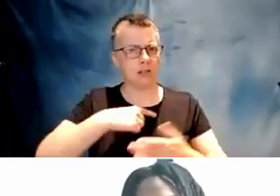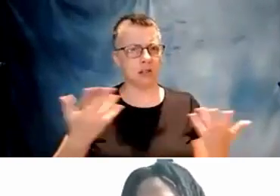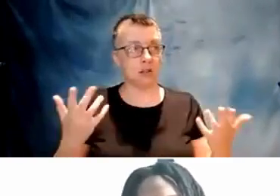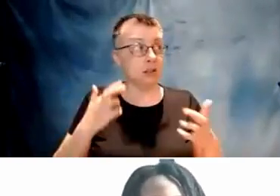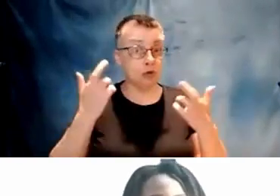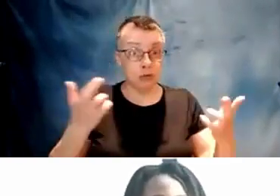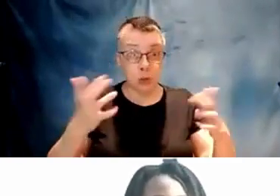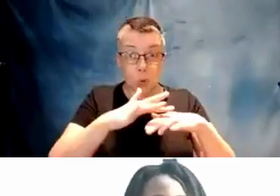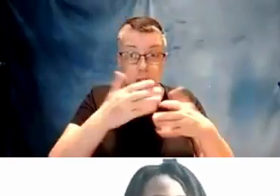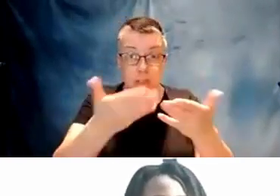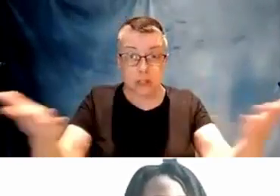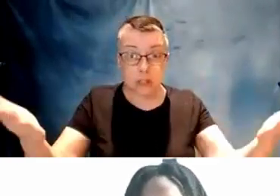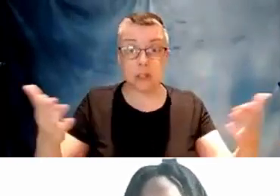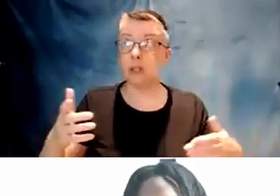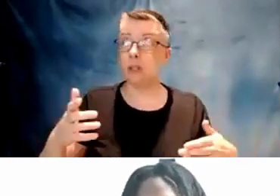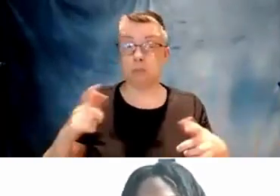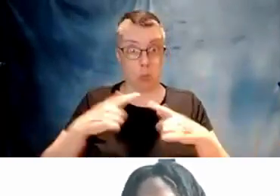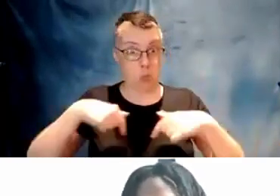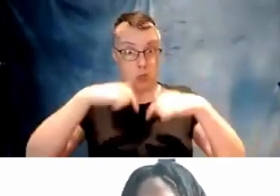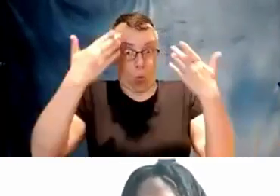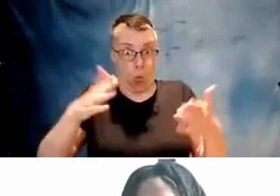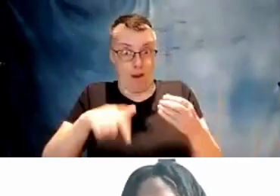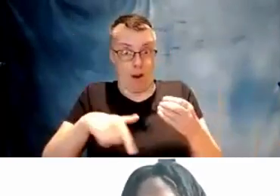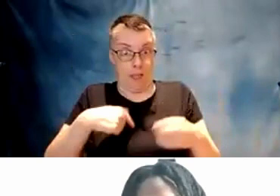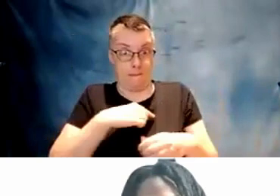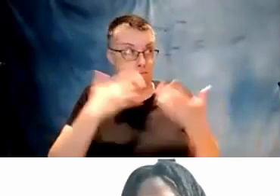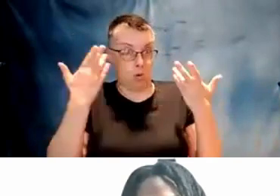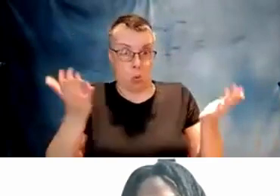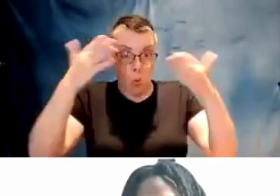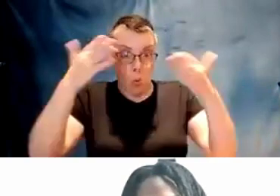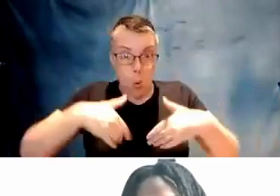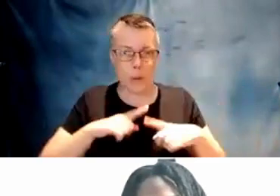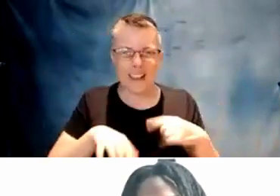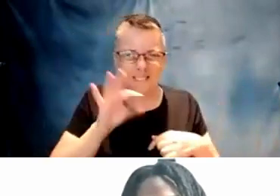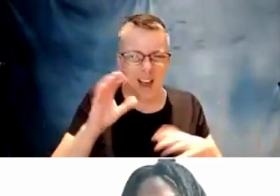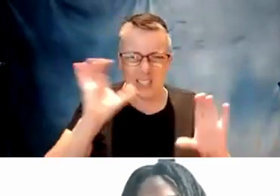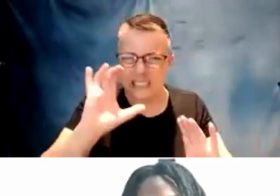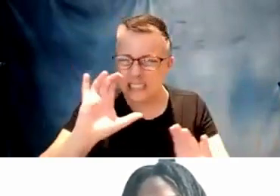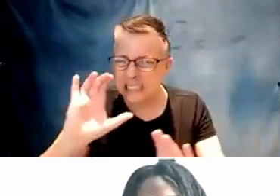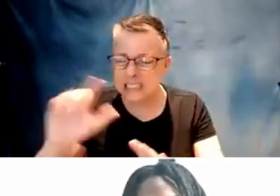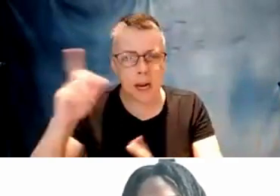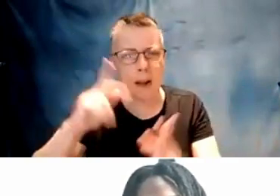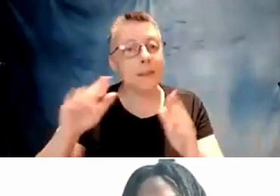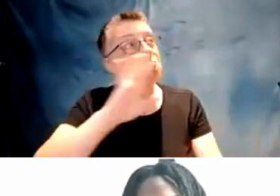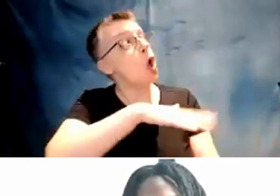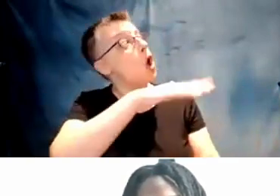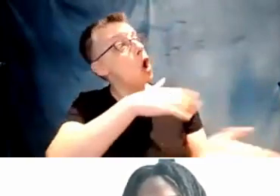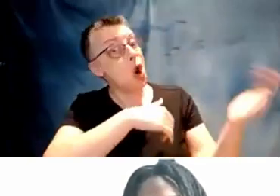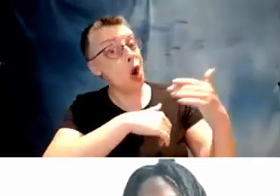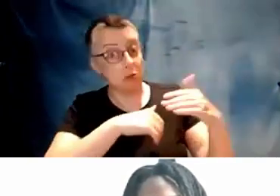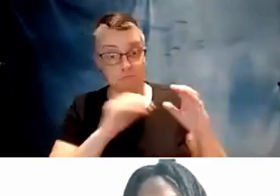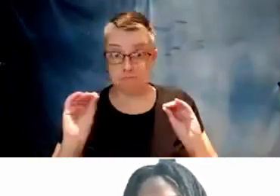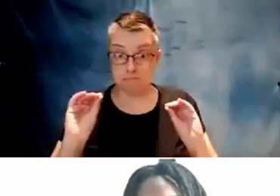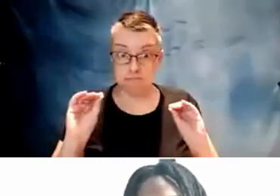resources for ESL students, but we cannot like find them easily. I feel like there should be